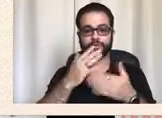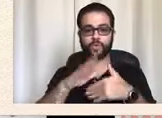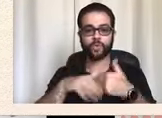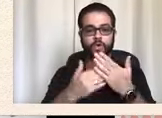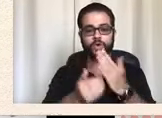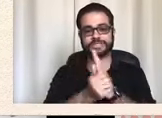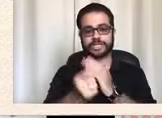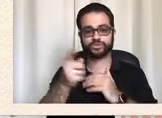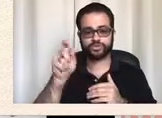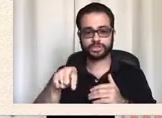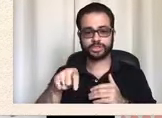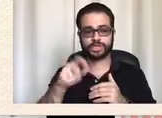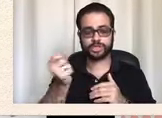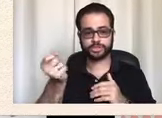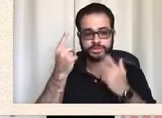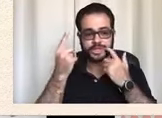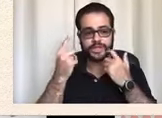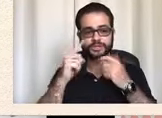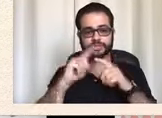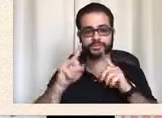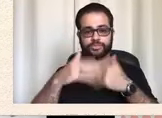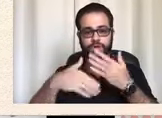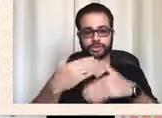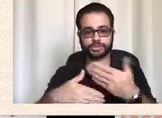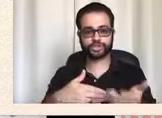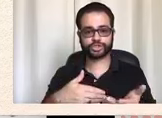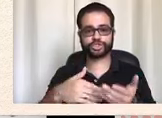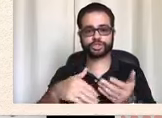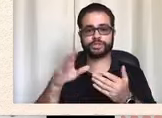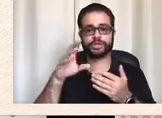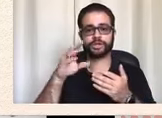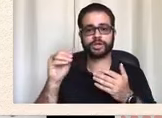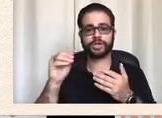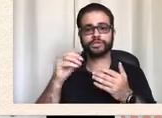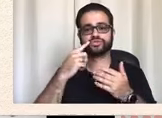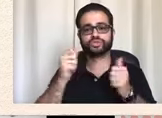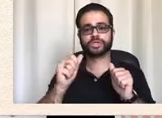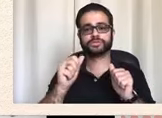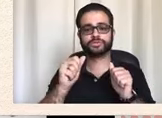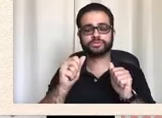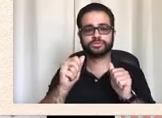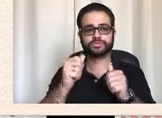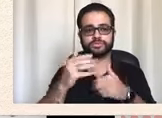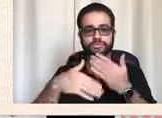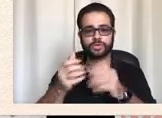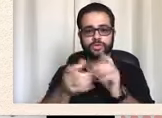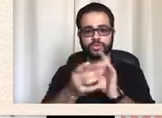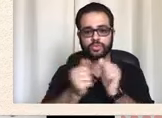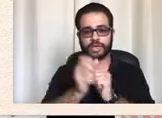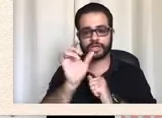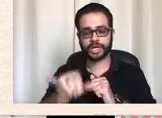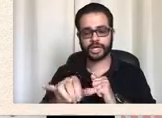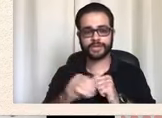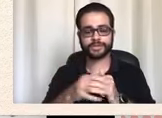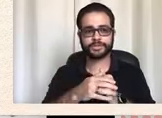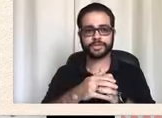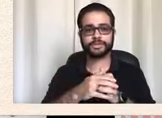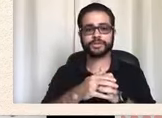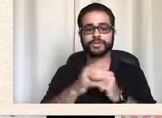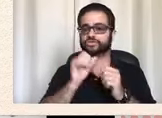whole process. And you guys are going to hear some from great presenters when it comes to that. Leadership development. And don't get